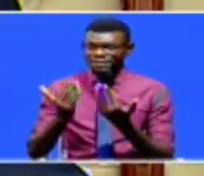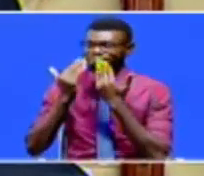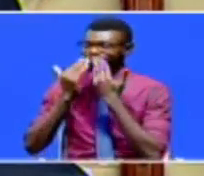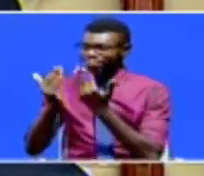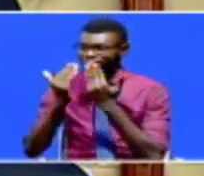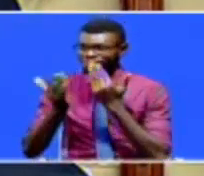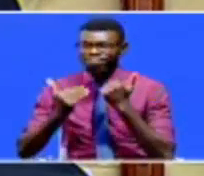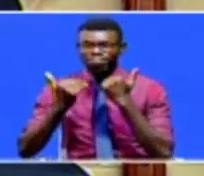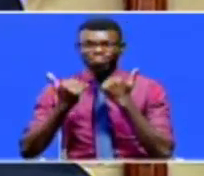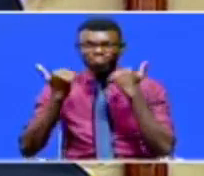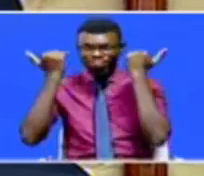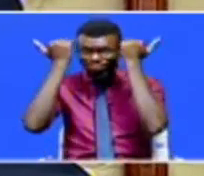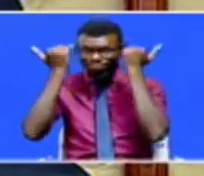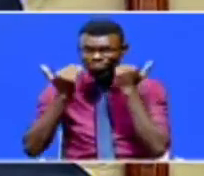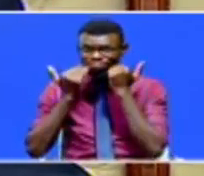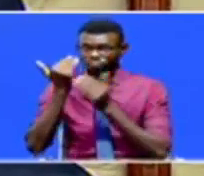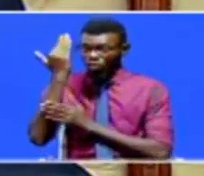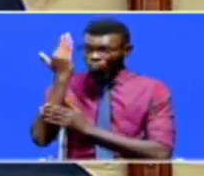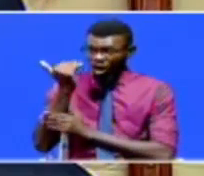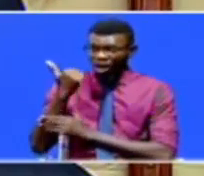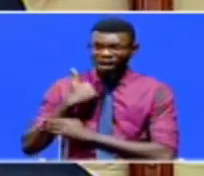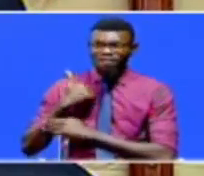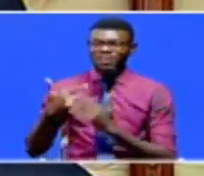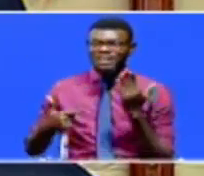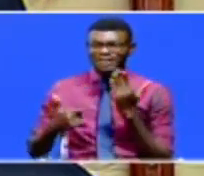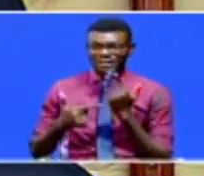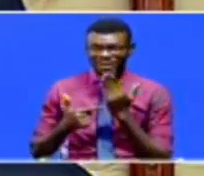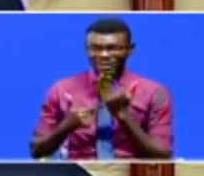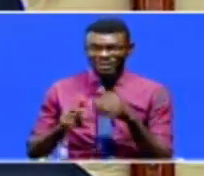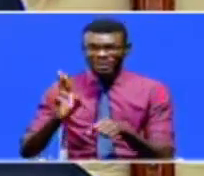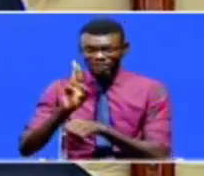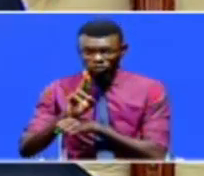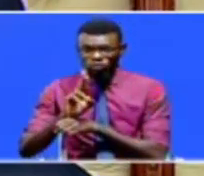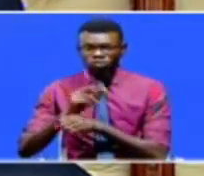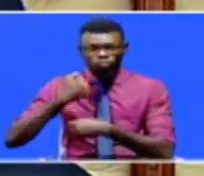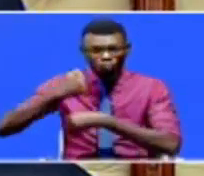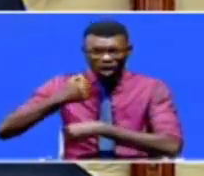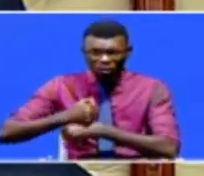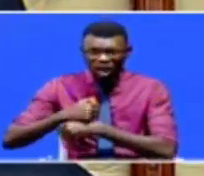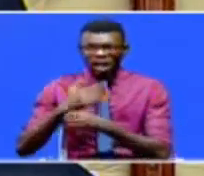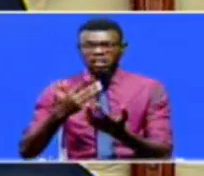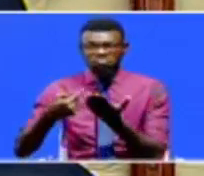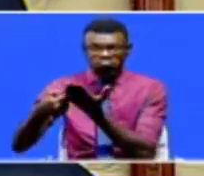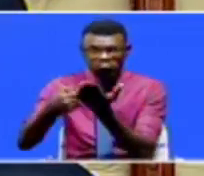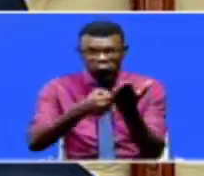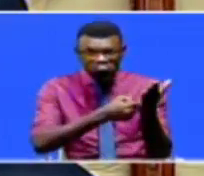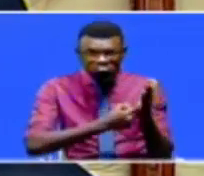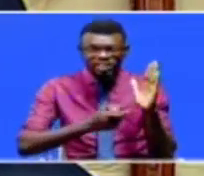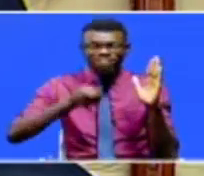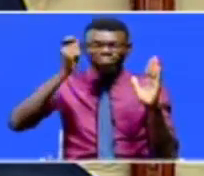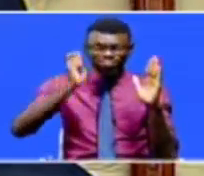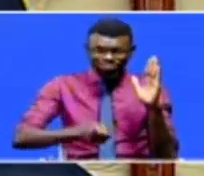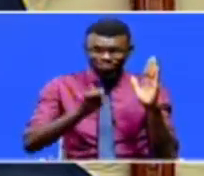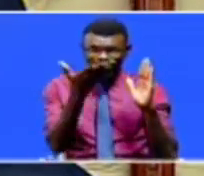who have been able to use technology to be able to dispense justice, and